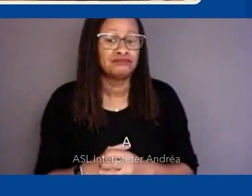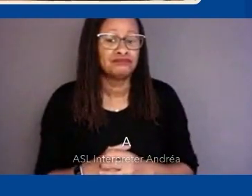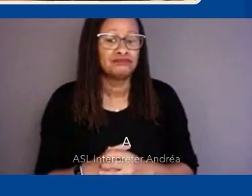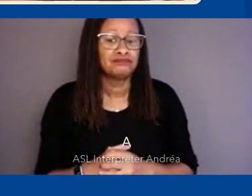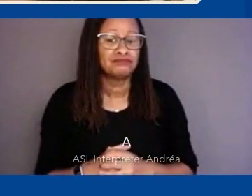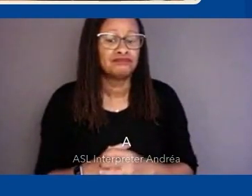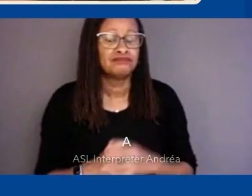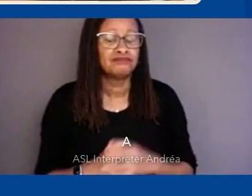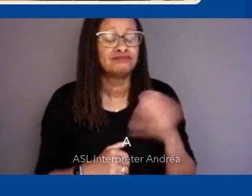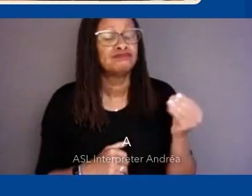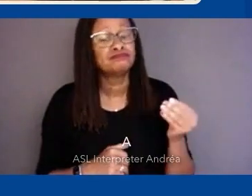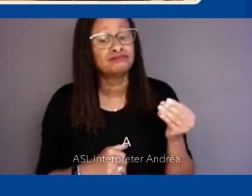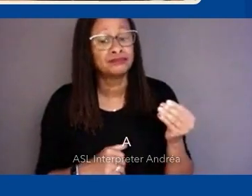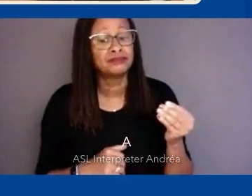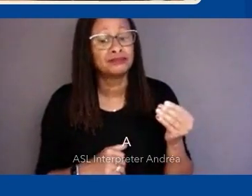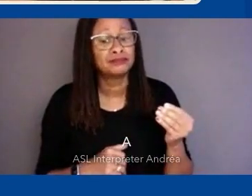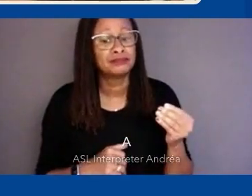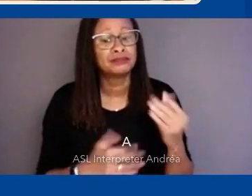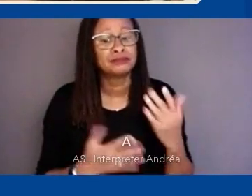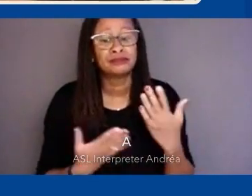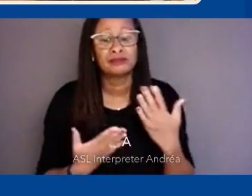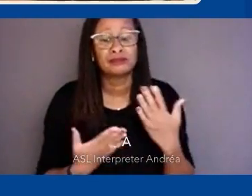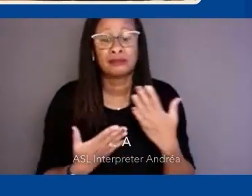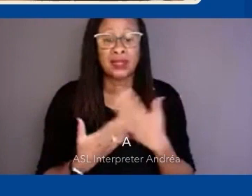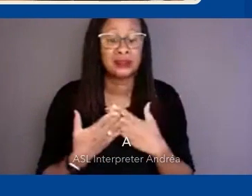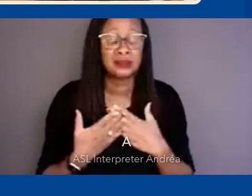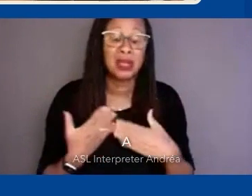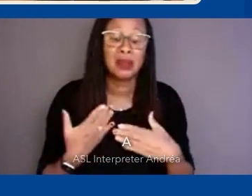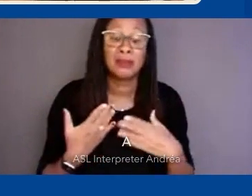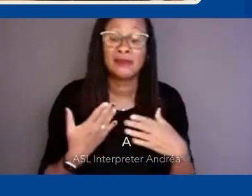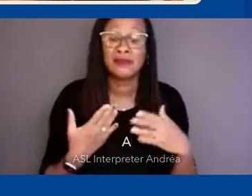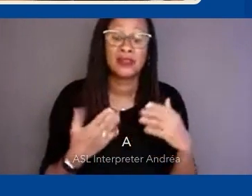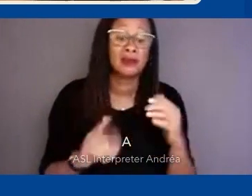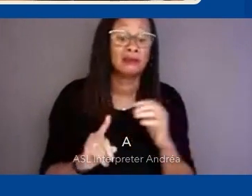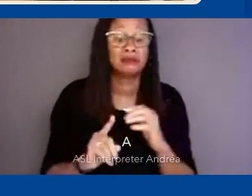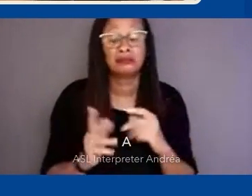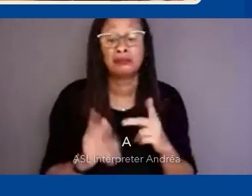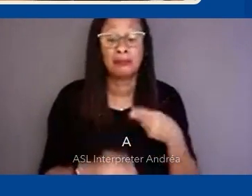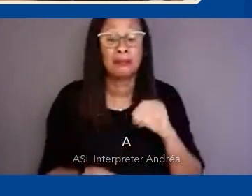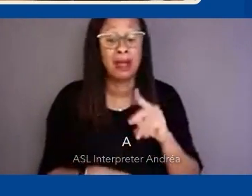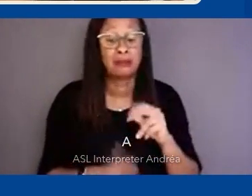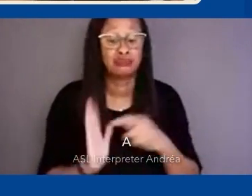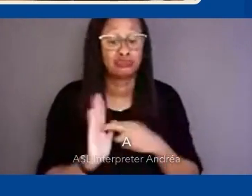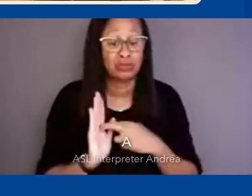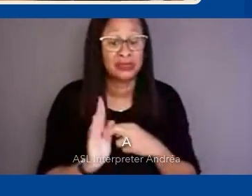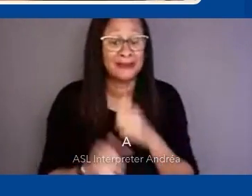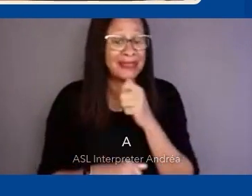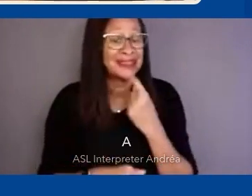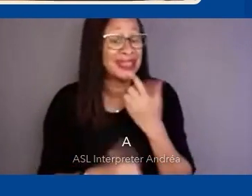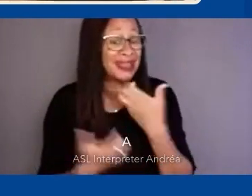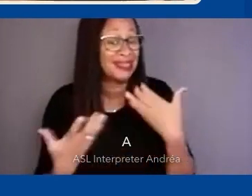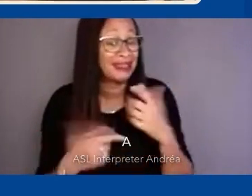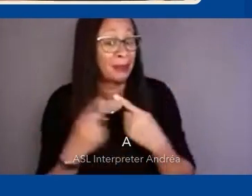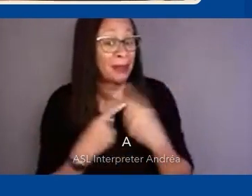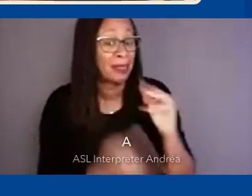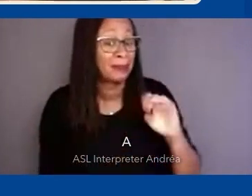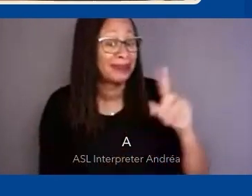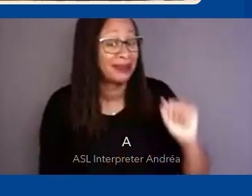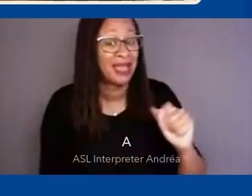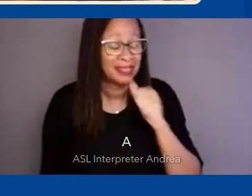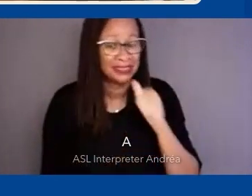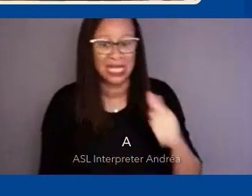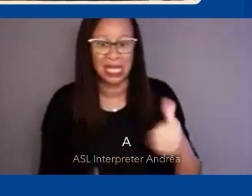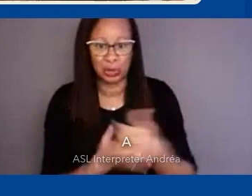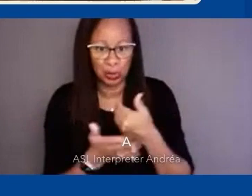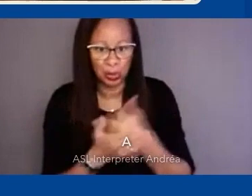You know, so many true popular representations of Muslims in the media. I mean, I'm not saying anything, you know, profound, but that connection is